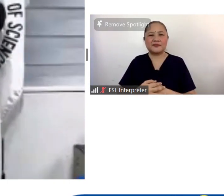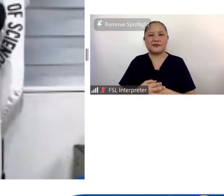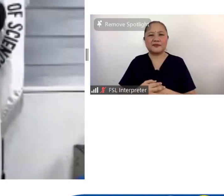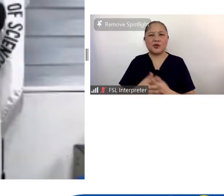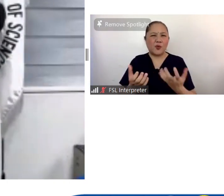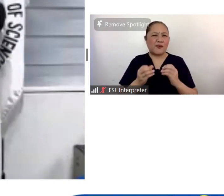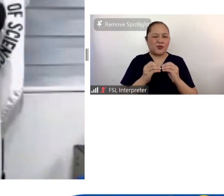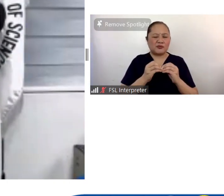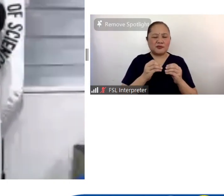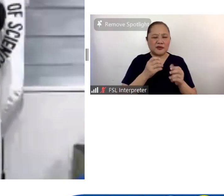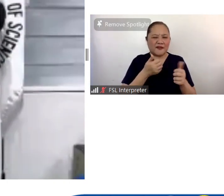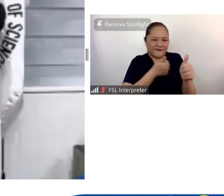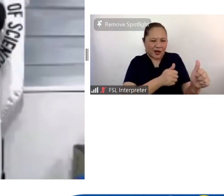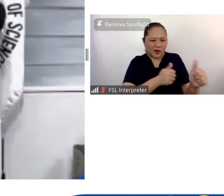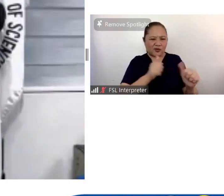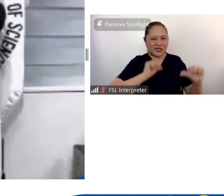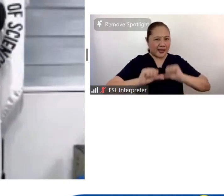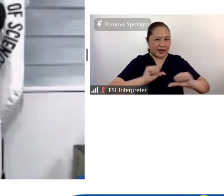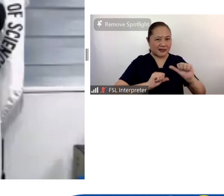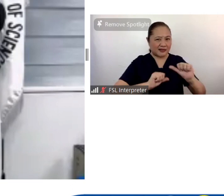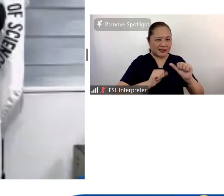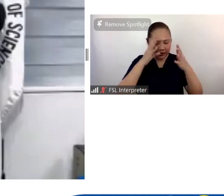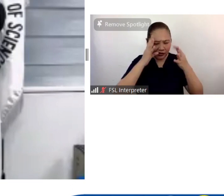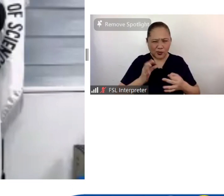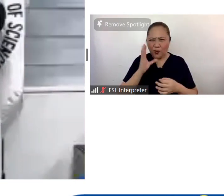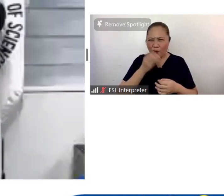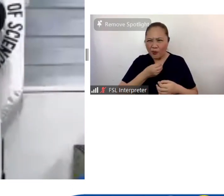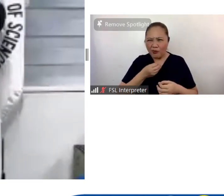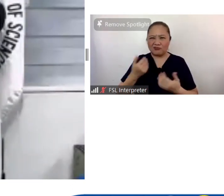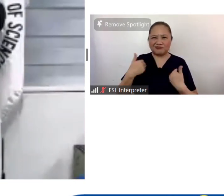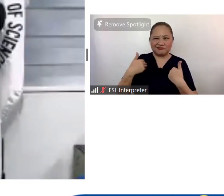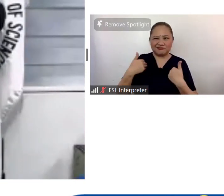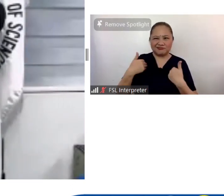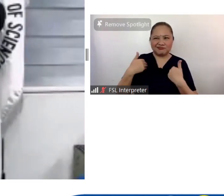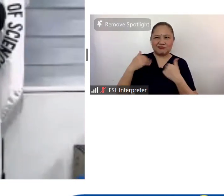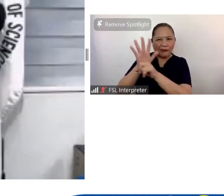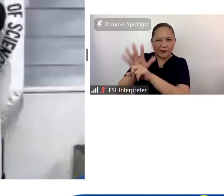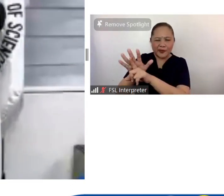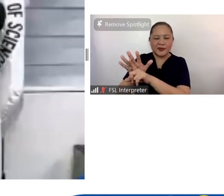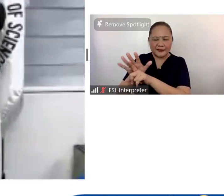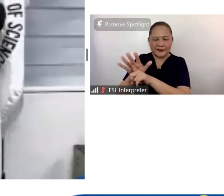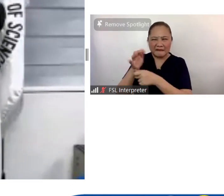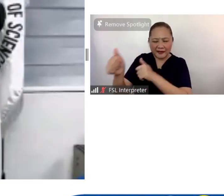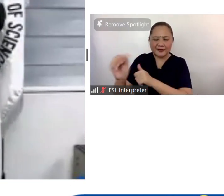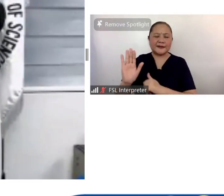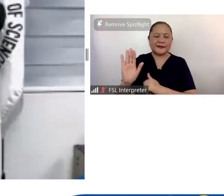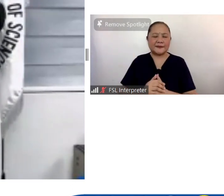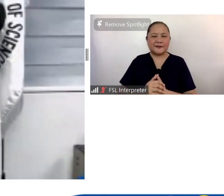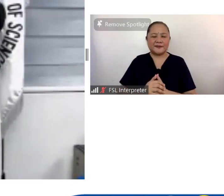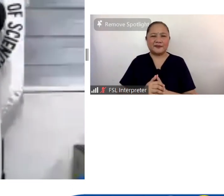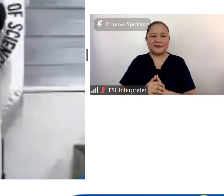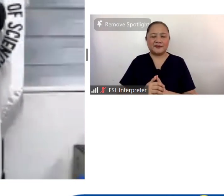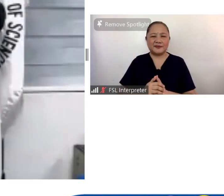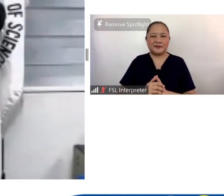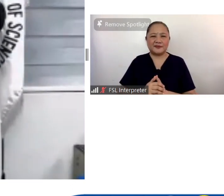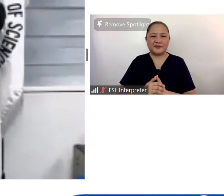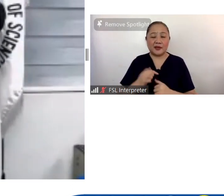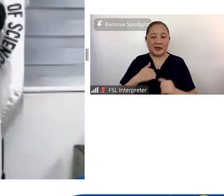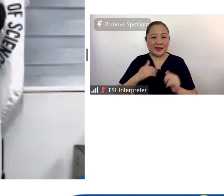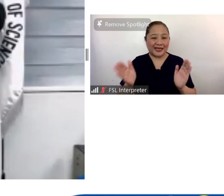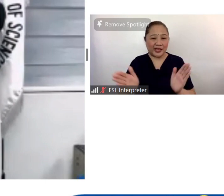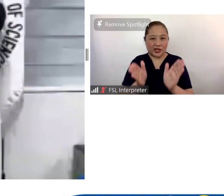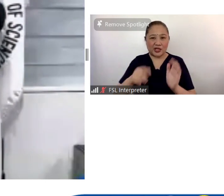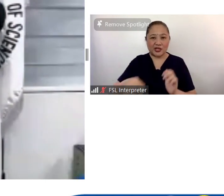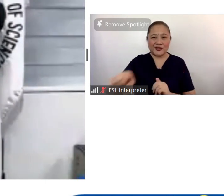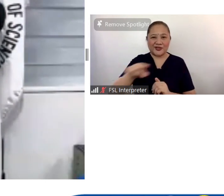decisions, not decisions based on who has the loudest voice. For this reason, I urge our